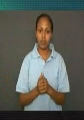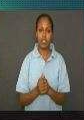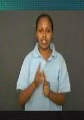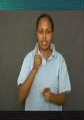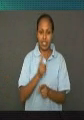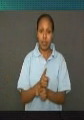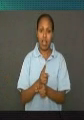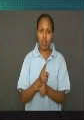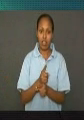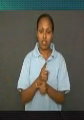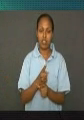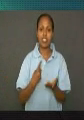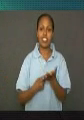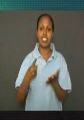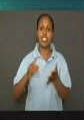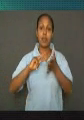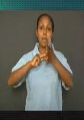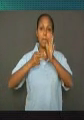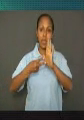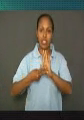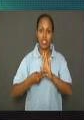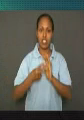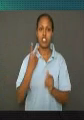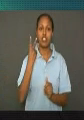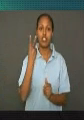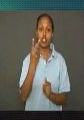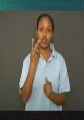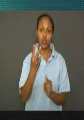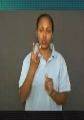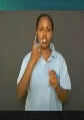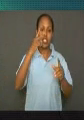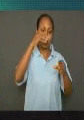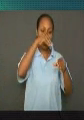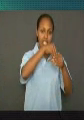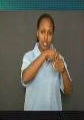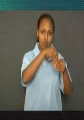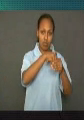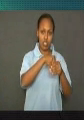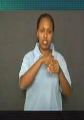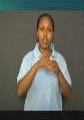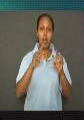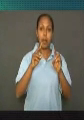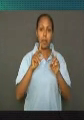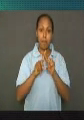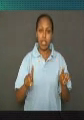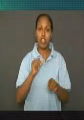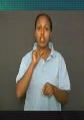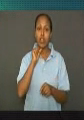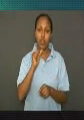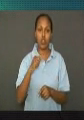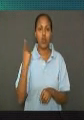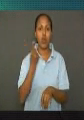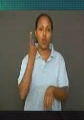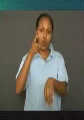Typically, this means two inputs, but not always.